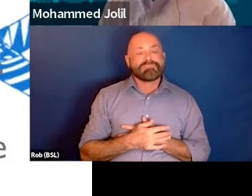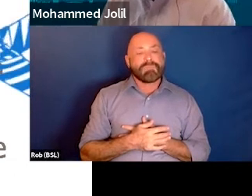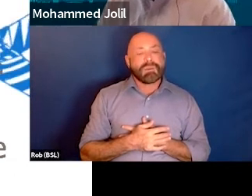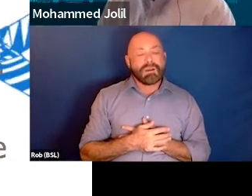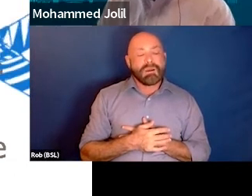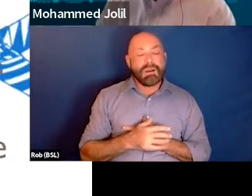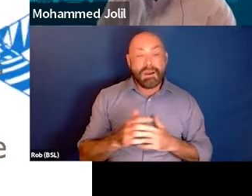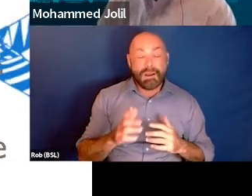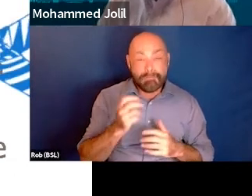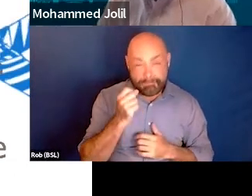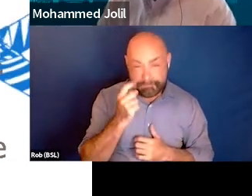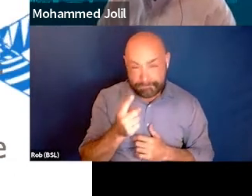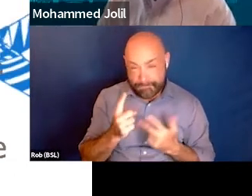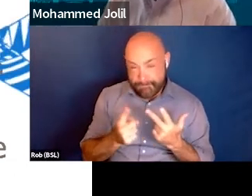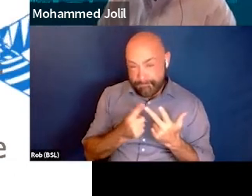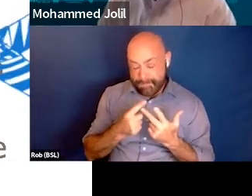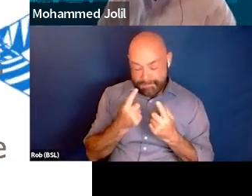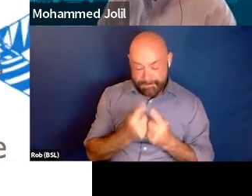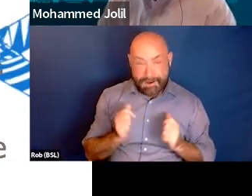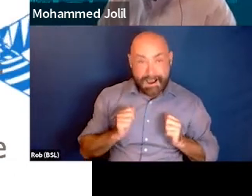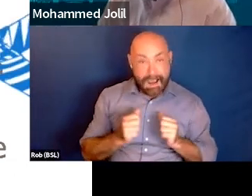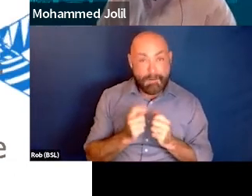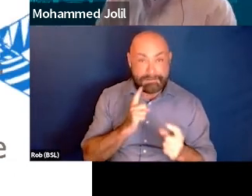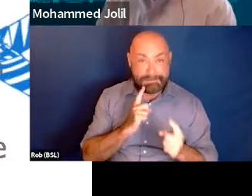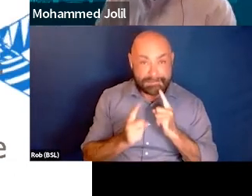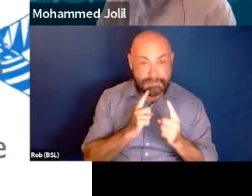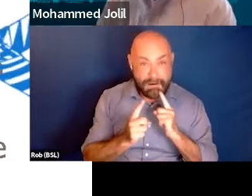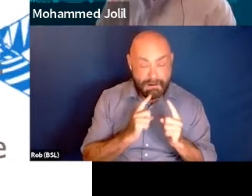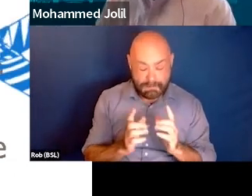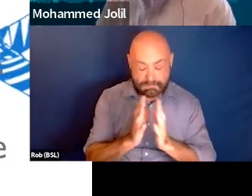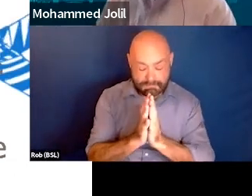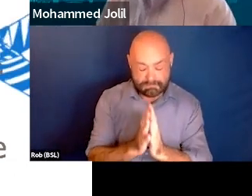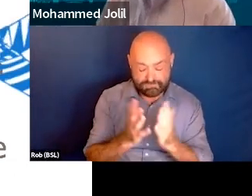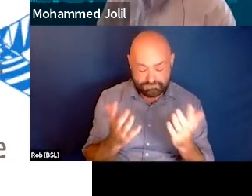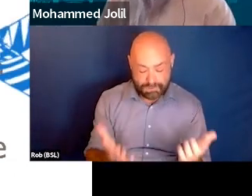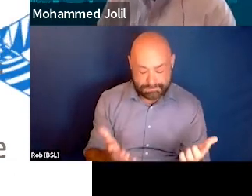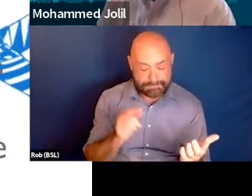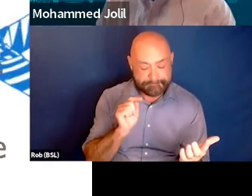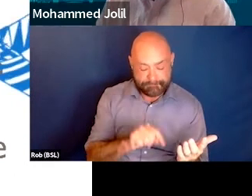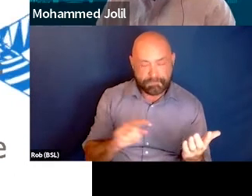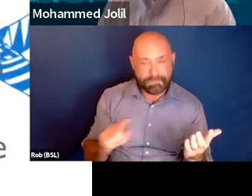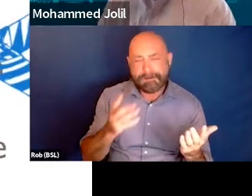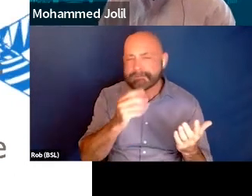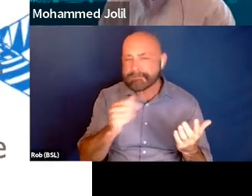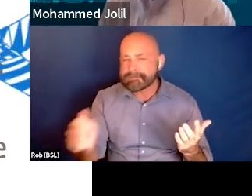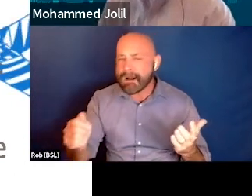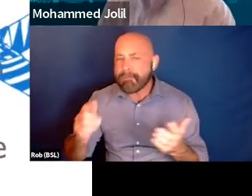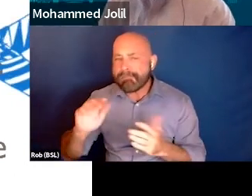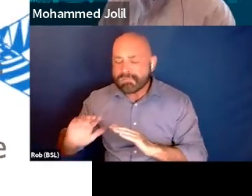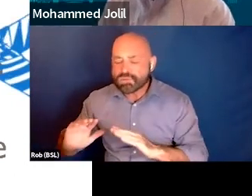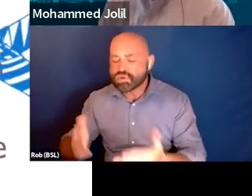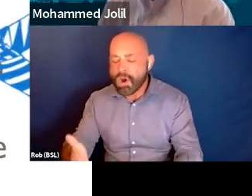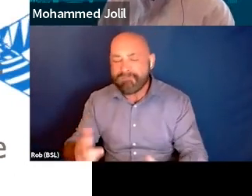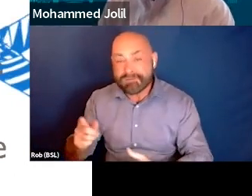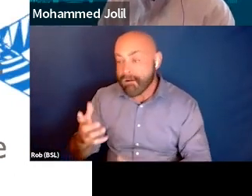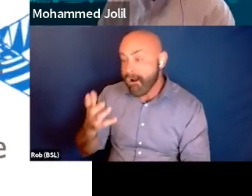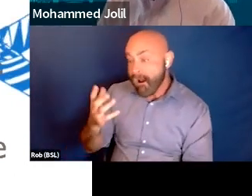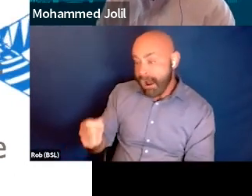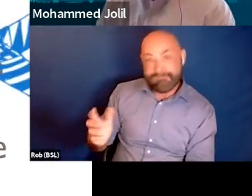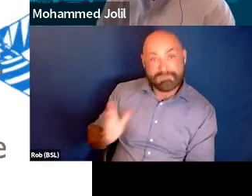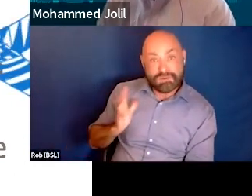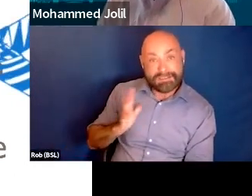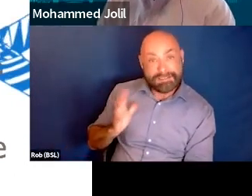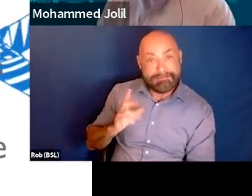use our data. One of the things that we did find was that some organisations, some services had data readily